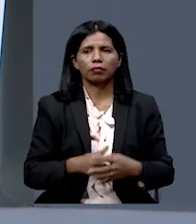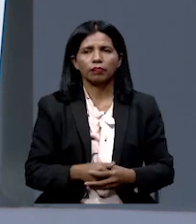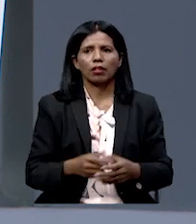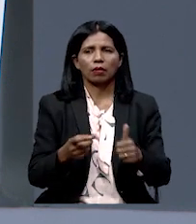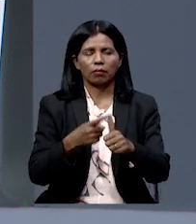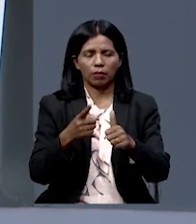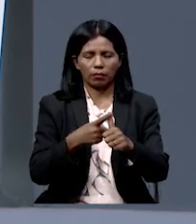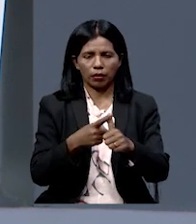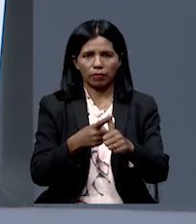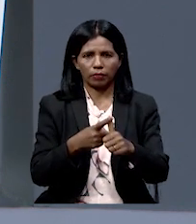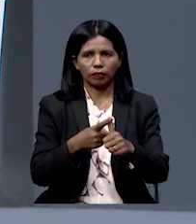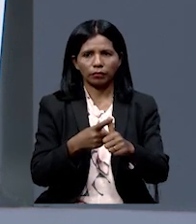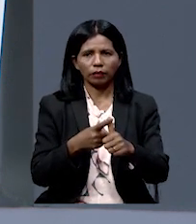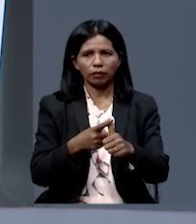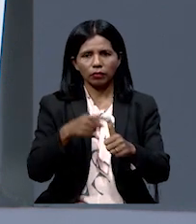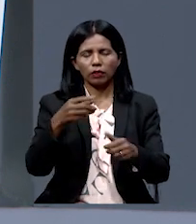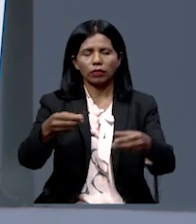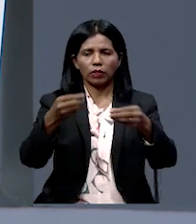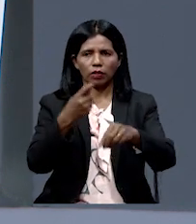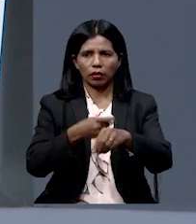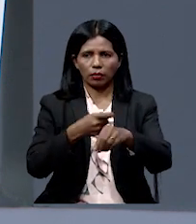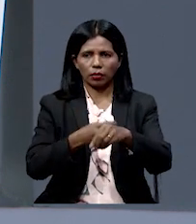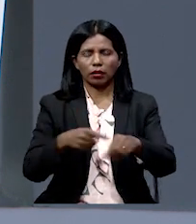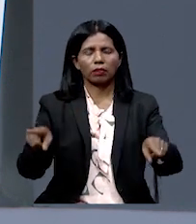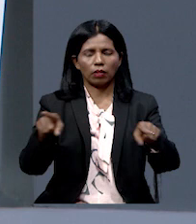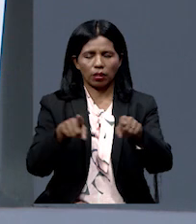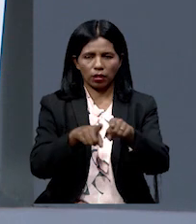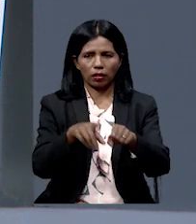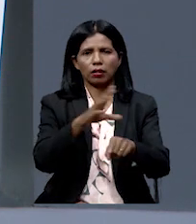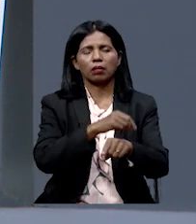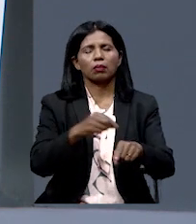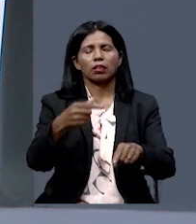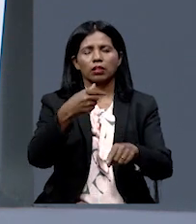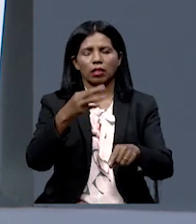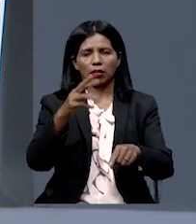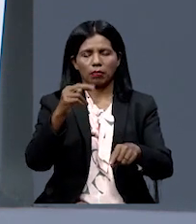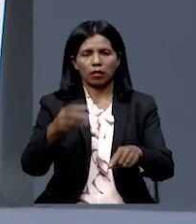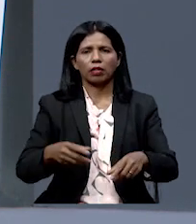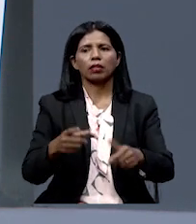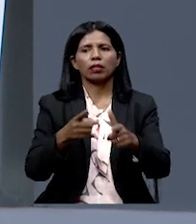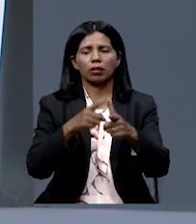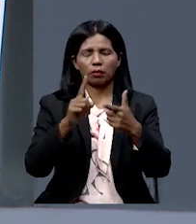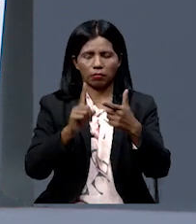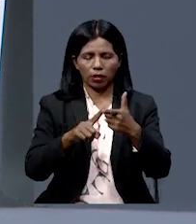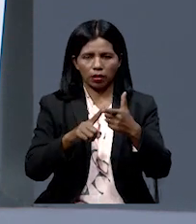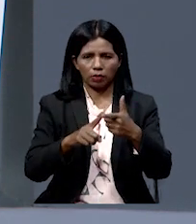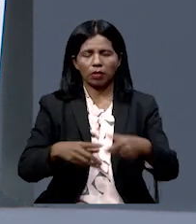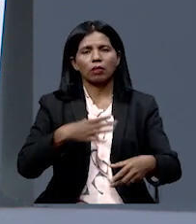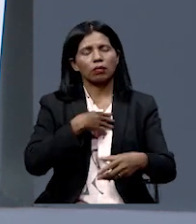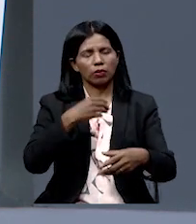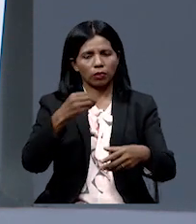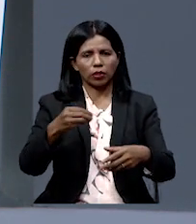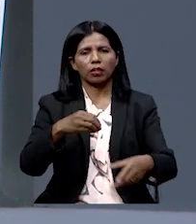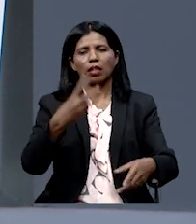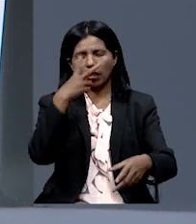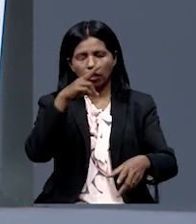primeiro, tamba foi na tempo atu saya assinante ba kanal Jemen. Segundo ba lealdade assinante